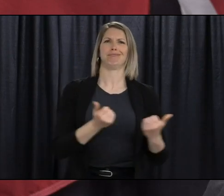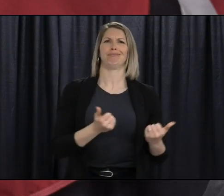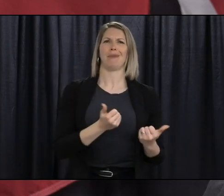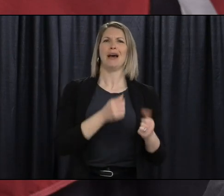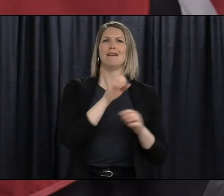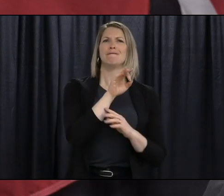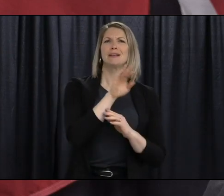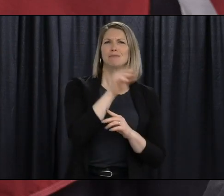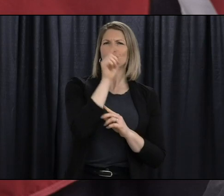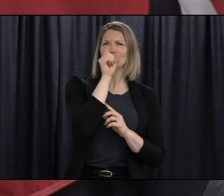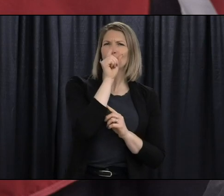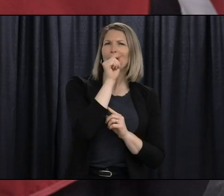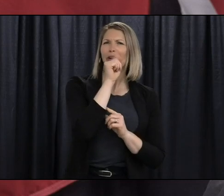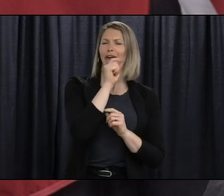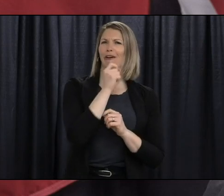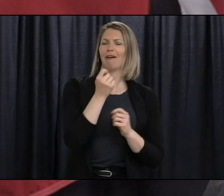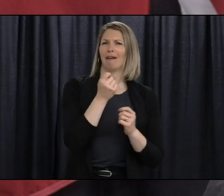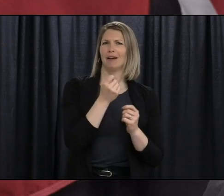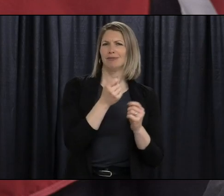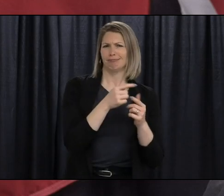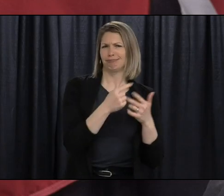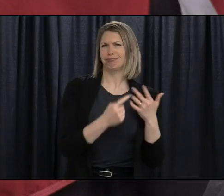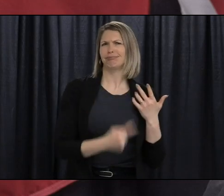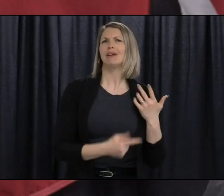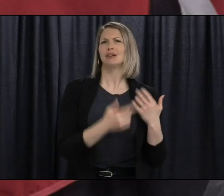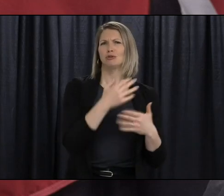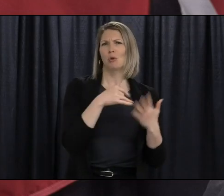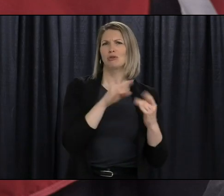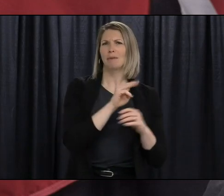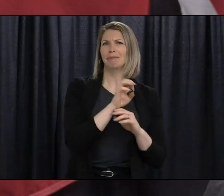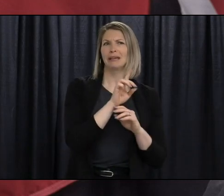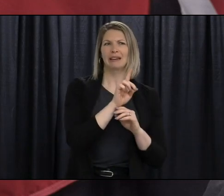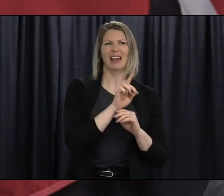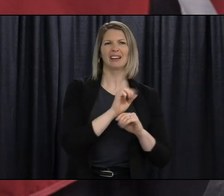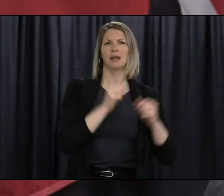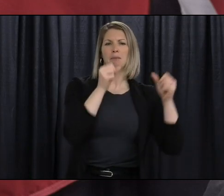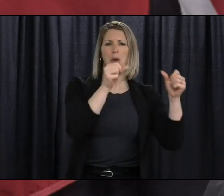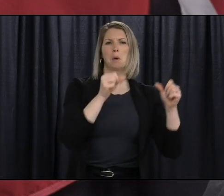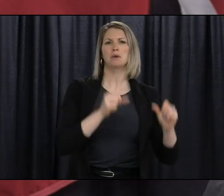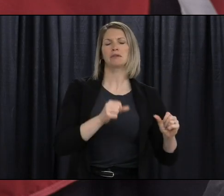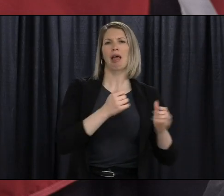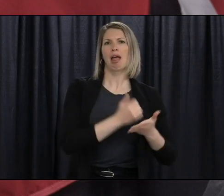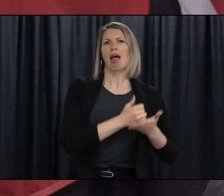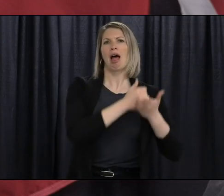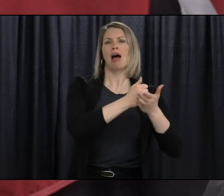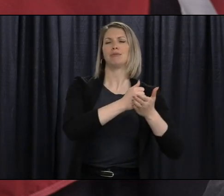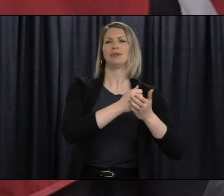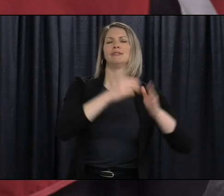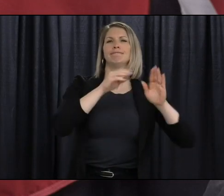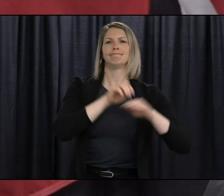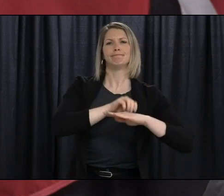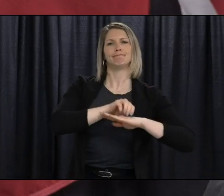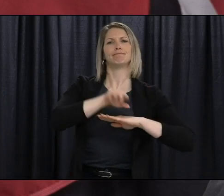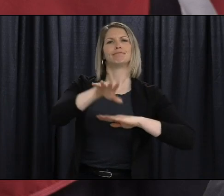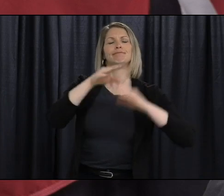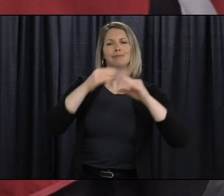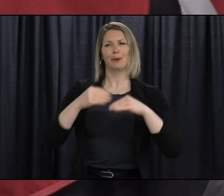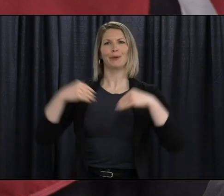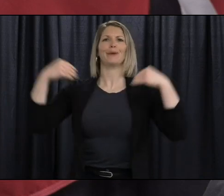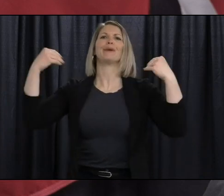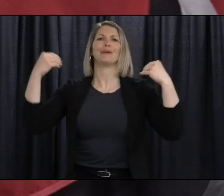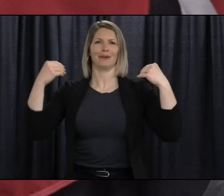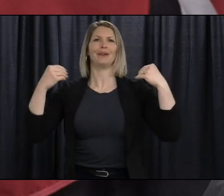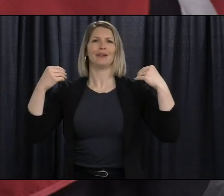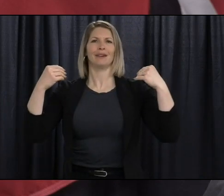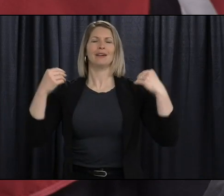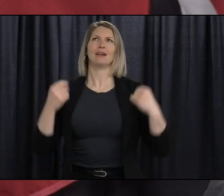seen from residents. Certainly, it brightens an otherwise challenging time and often dark times for people in our province.